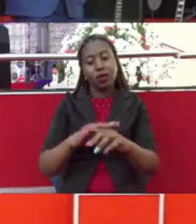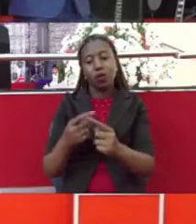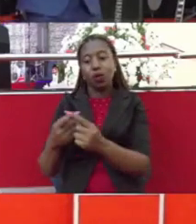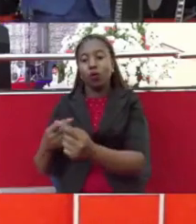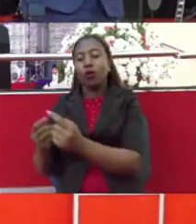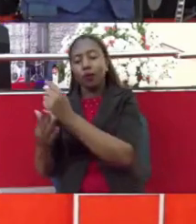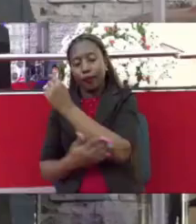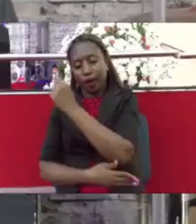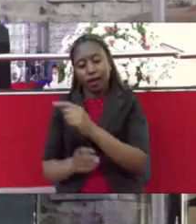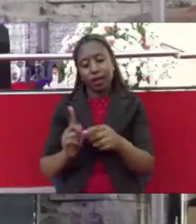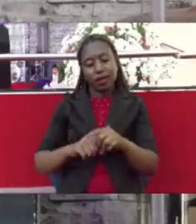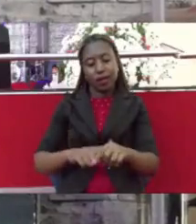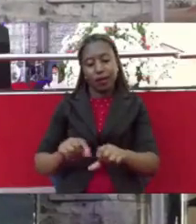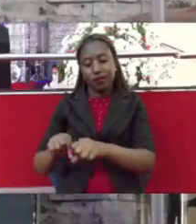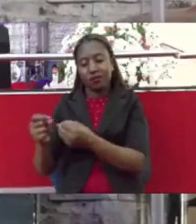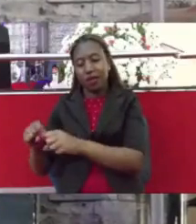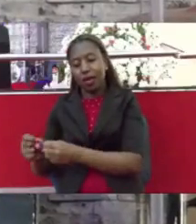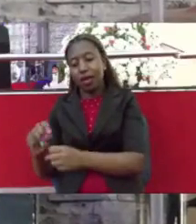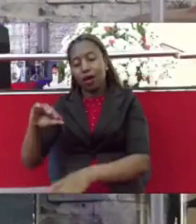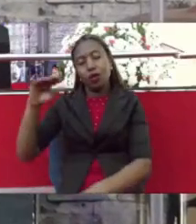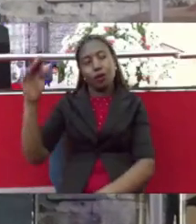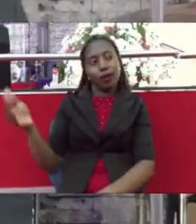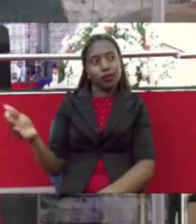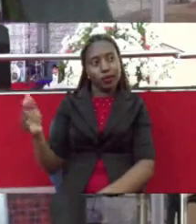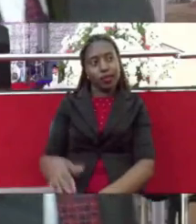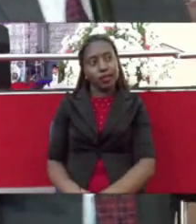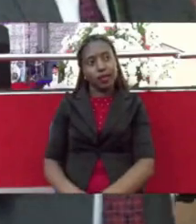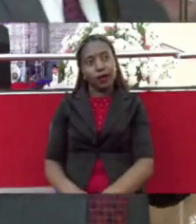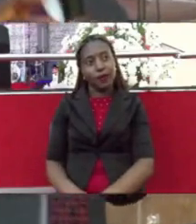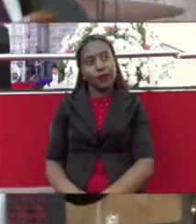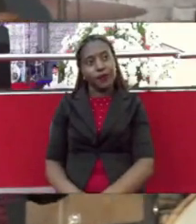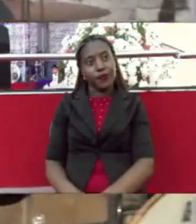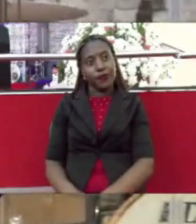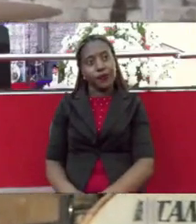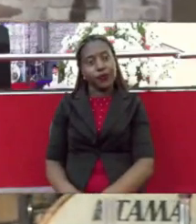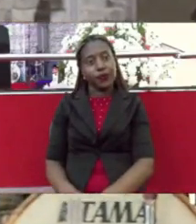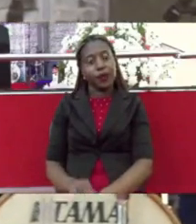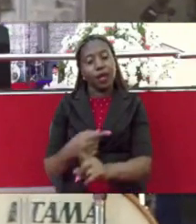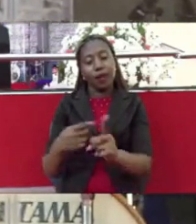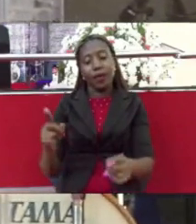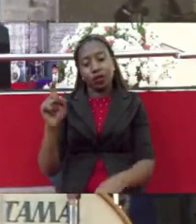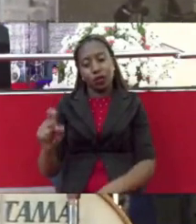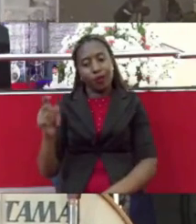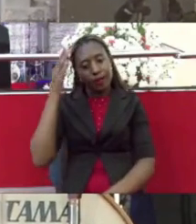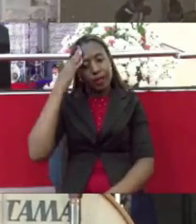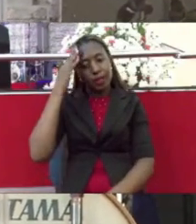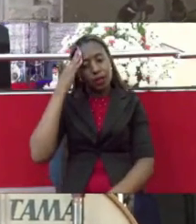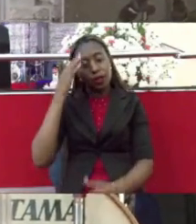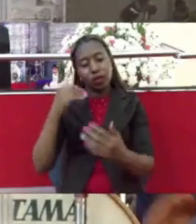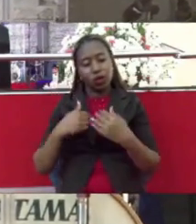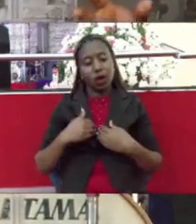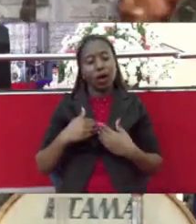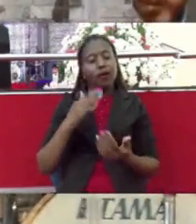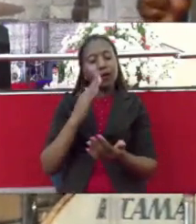Ni vema tukaweze kutenganisha mazuri na mabaya kutoka kwa milima yetu tuliyodidimiza. But we need to know that we have the real life that we live here today.